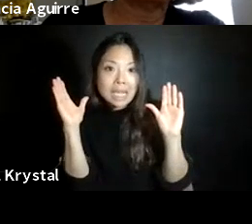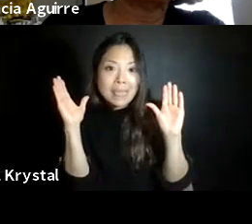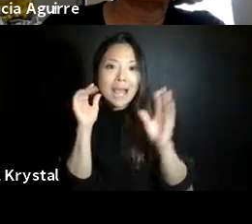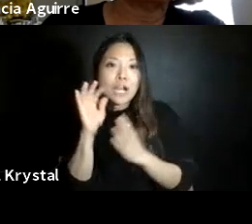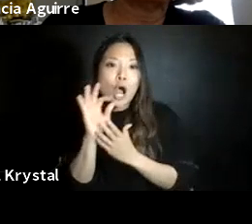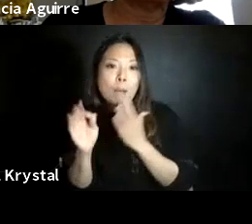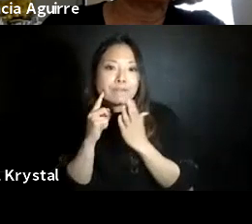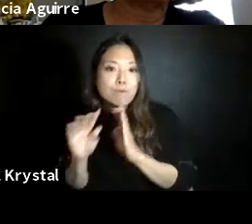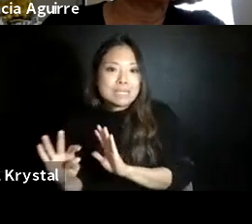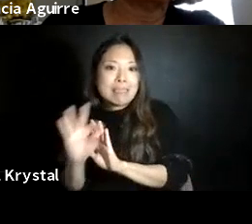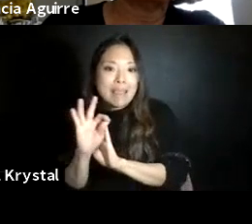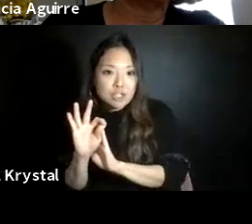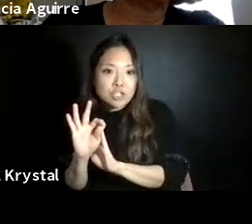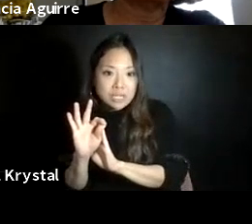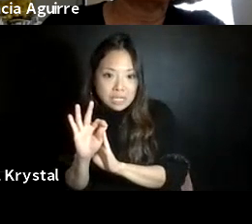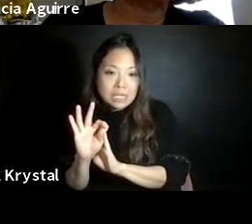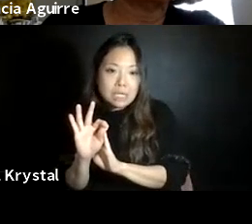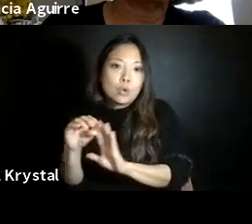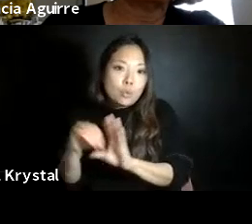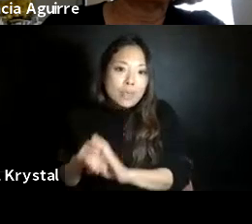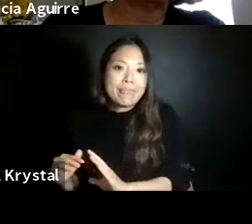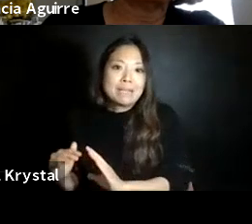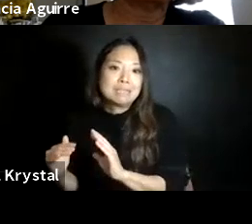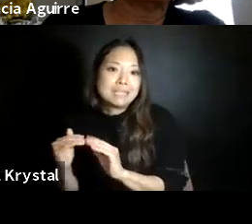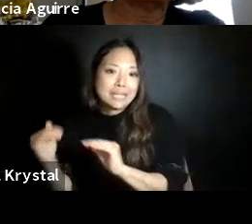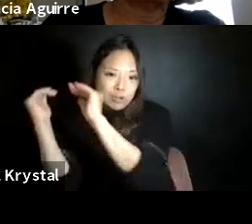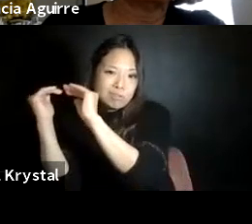perhaps within tiers, as we've been talking about.